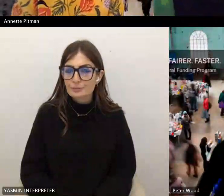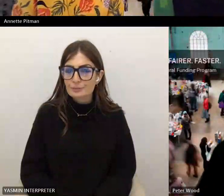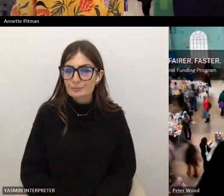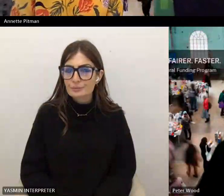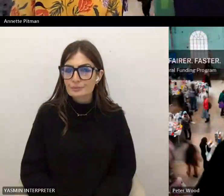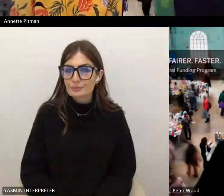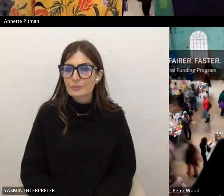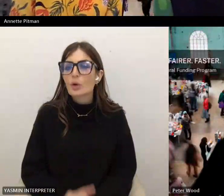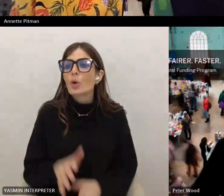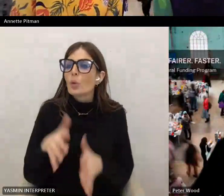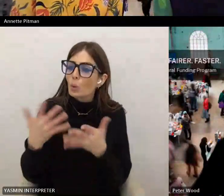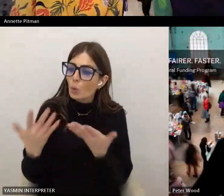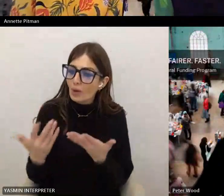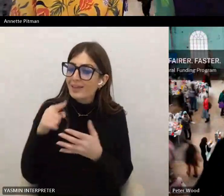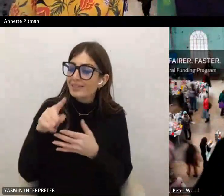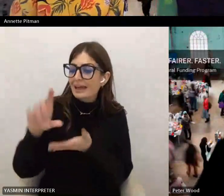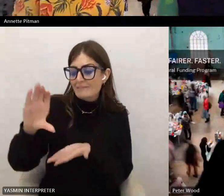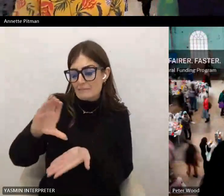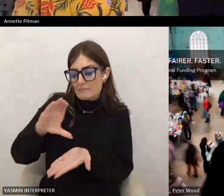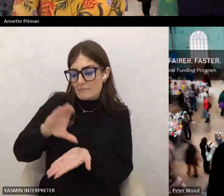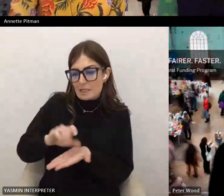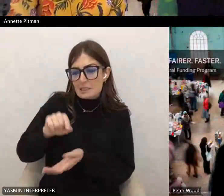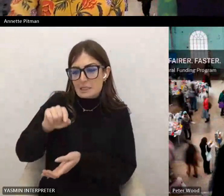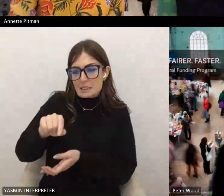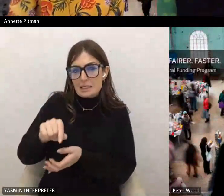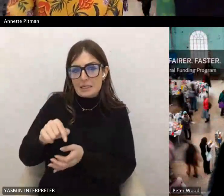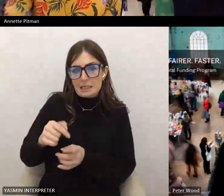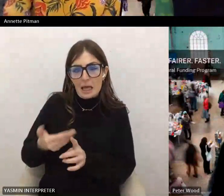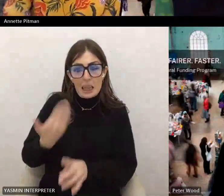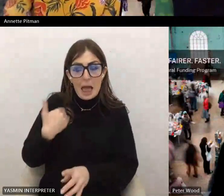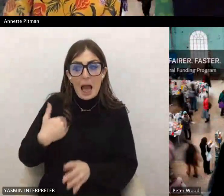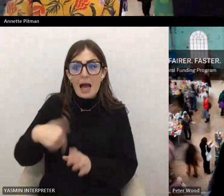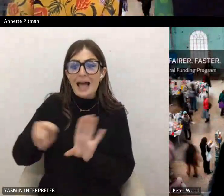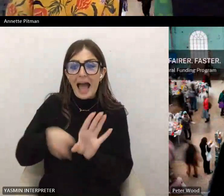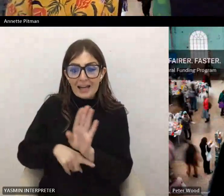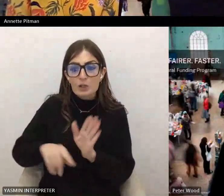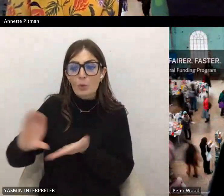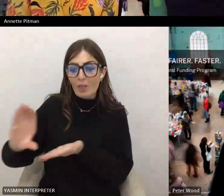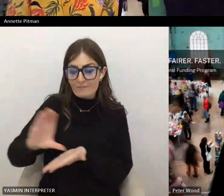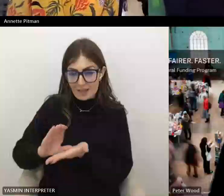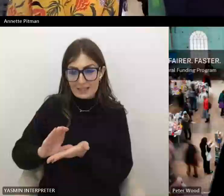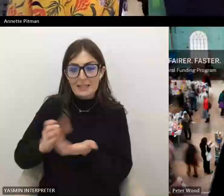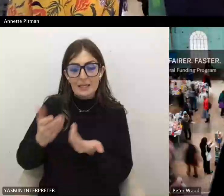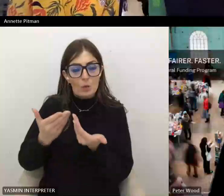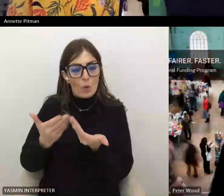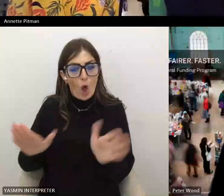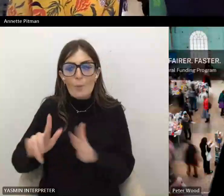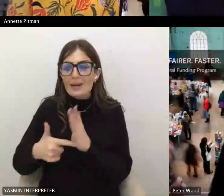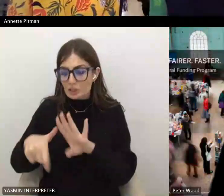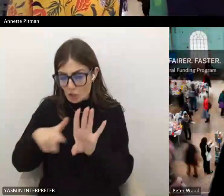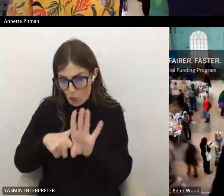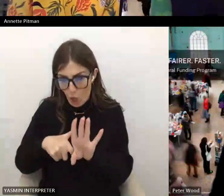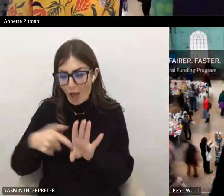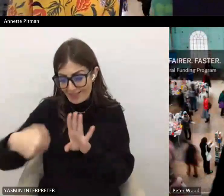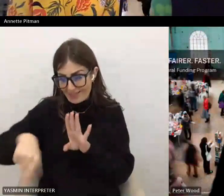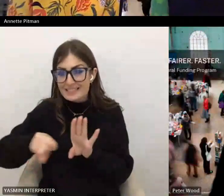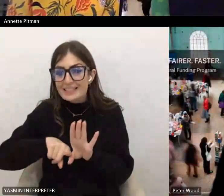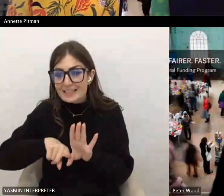So with the transitional funding, the last annual funding round will open in July this